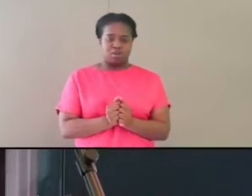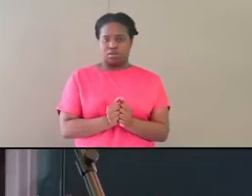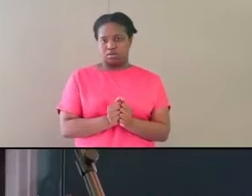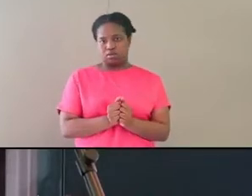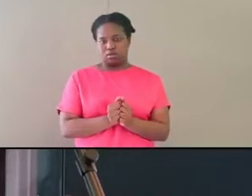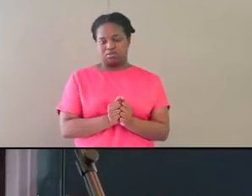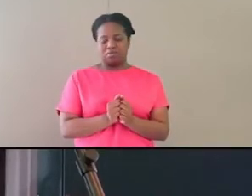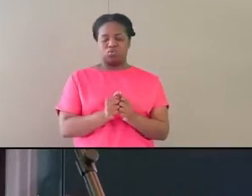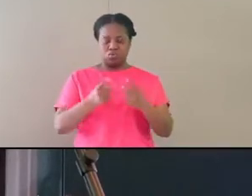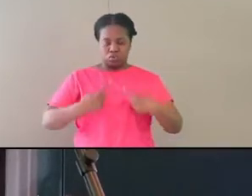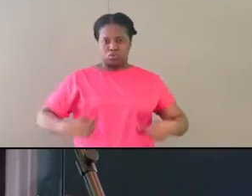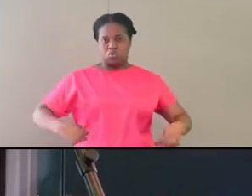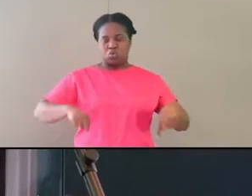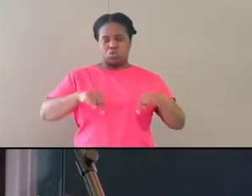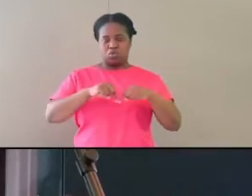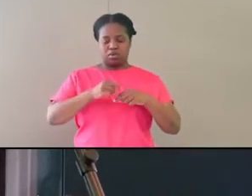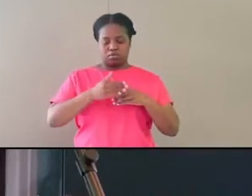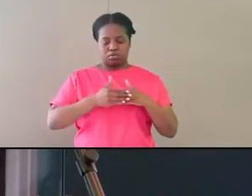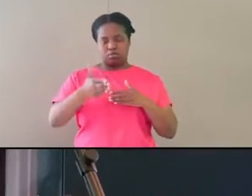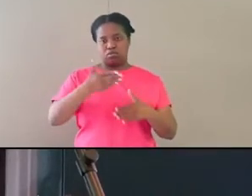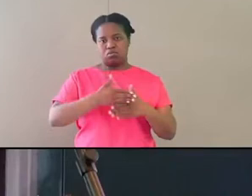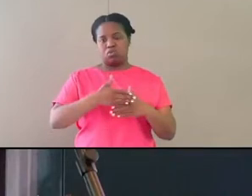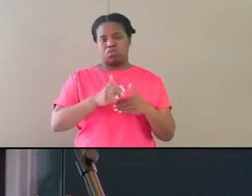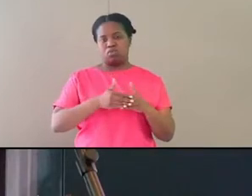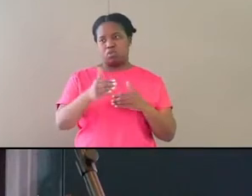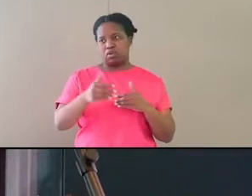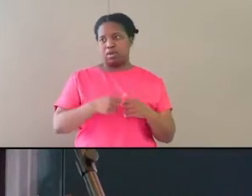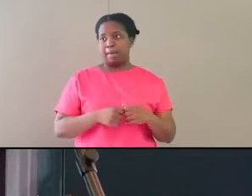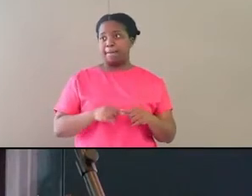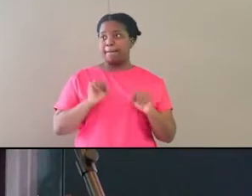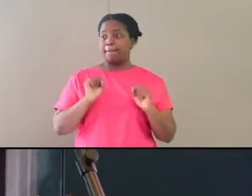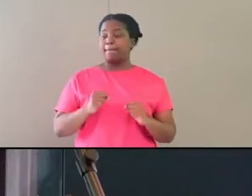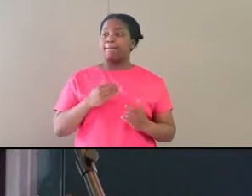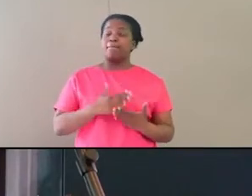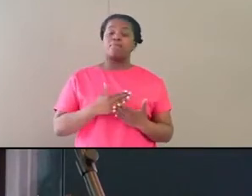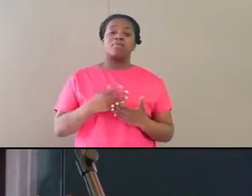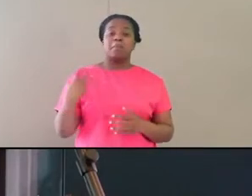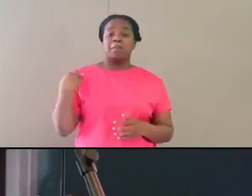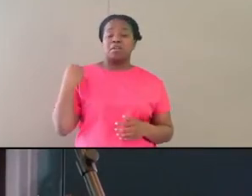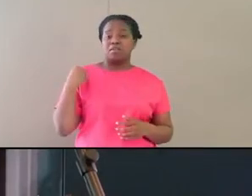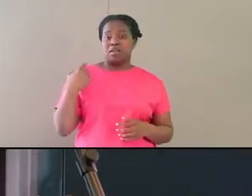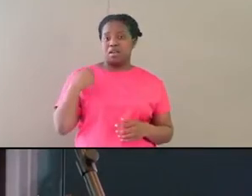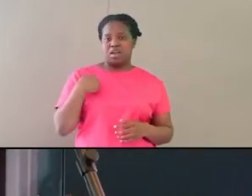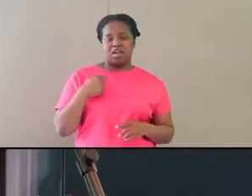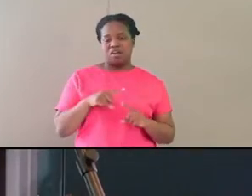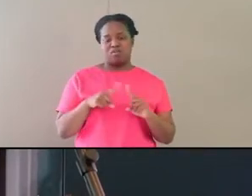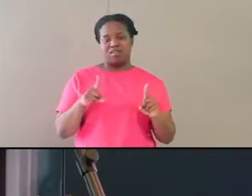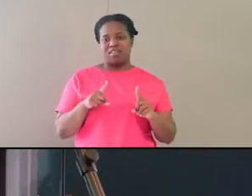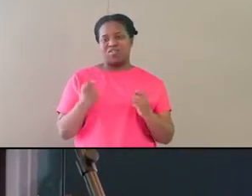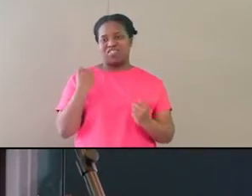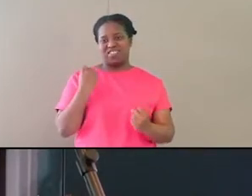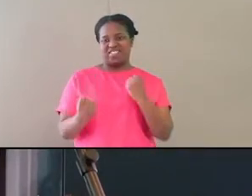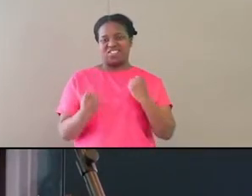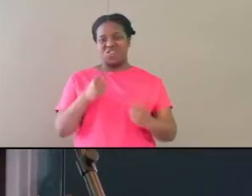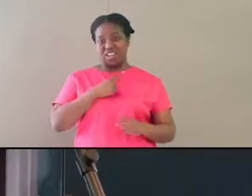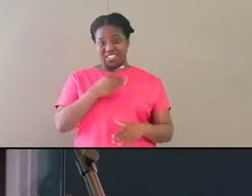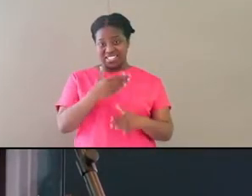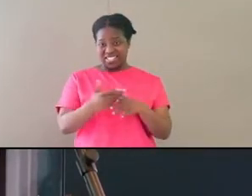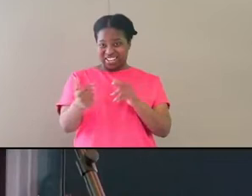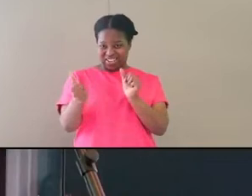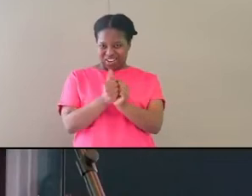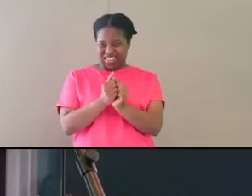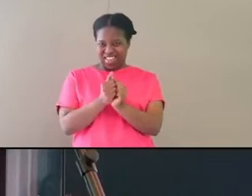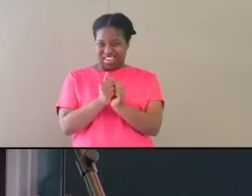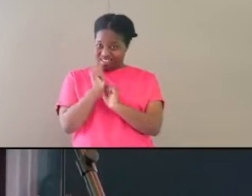as a collective and take this work forward I can guarantee you minister they're not taking us to court because we are working together